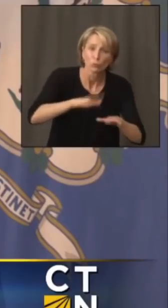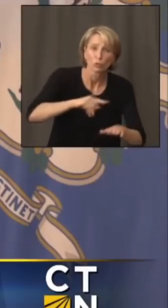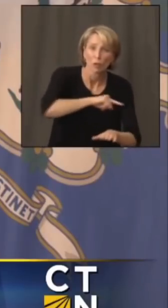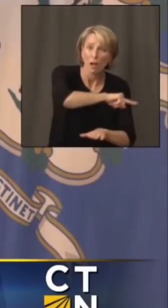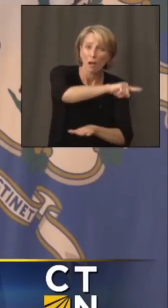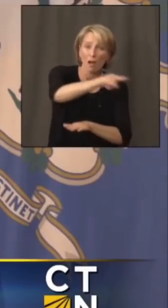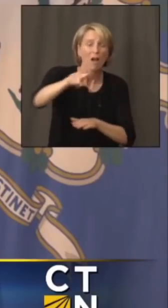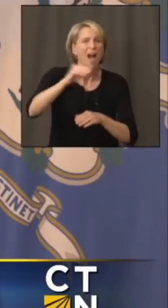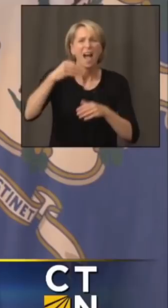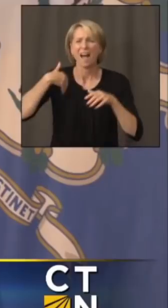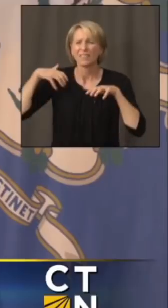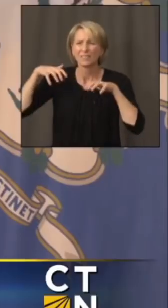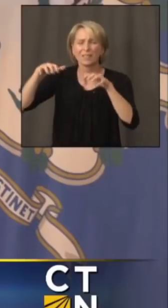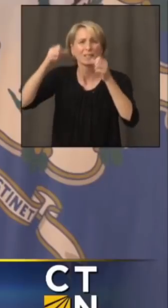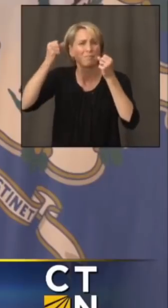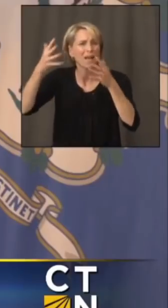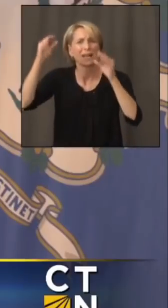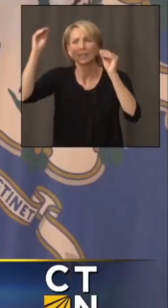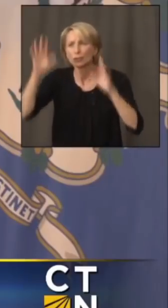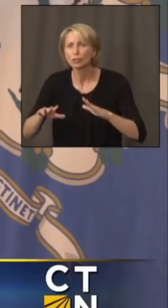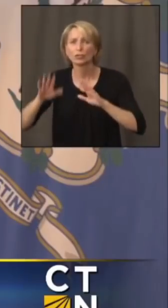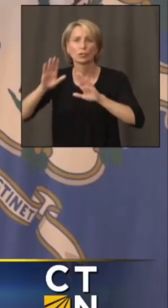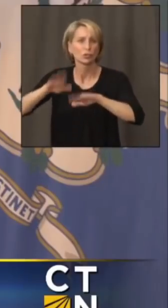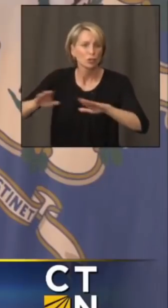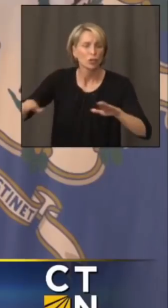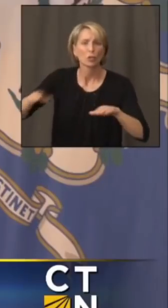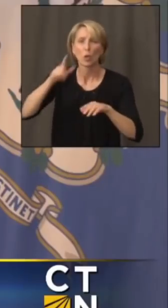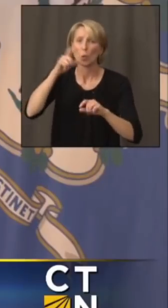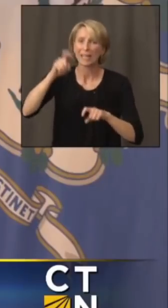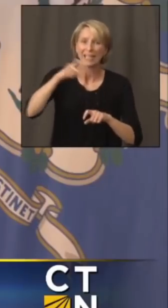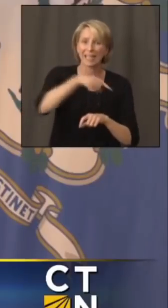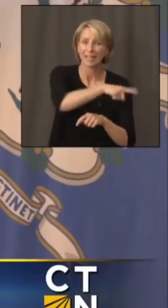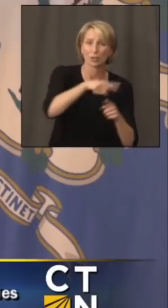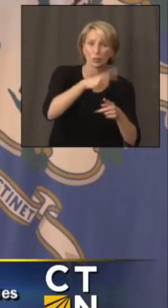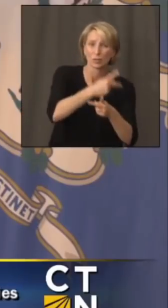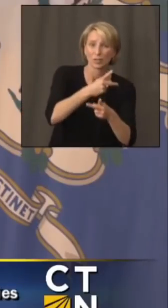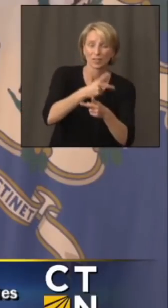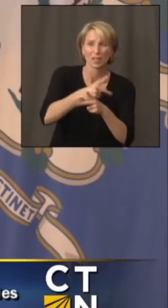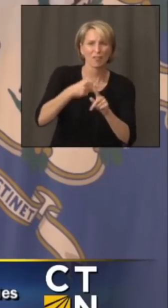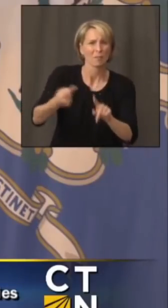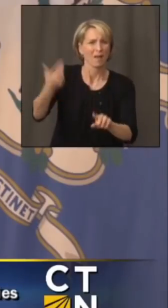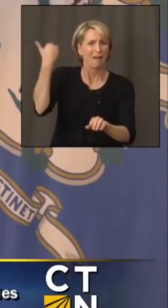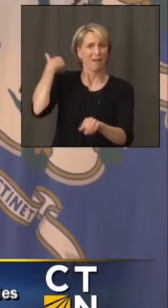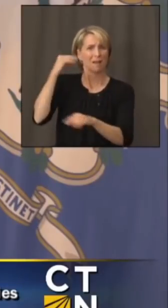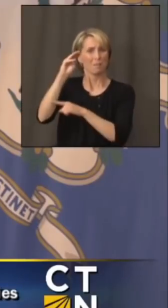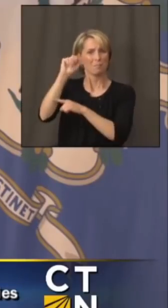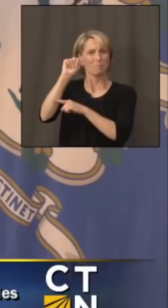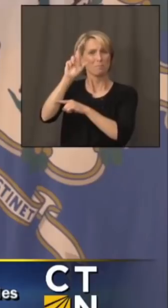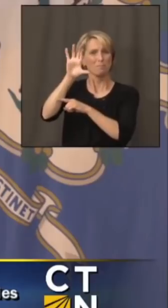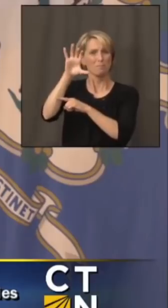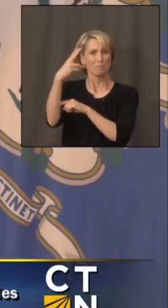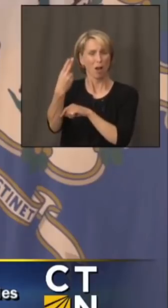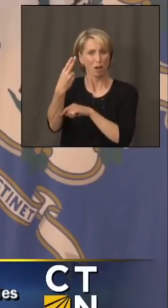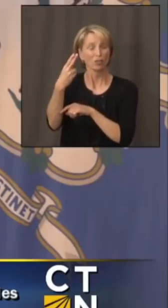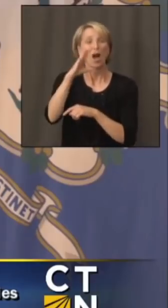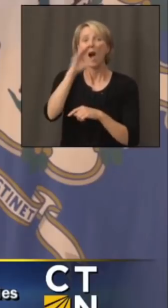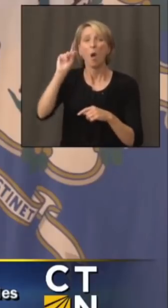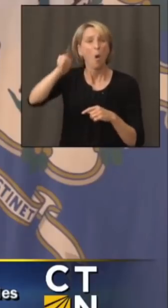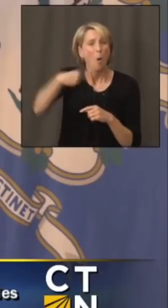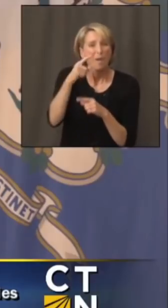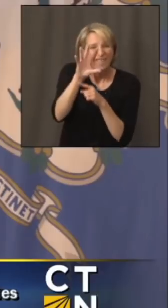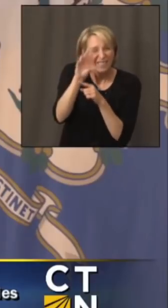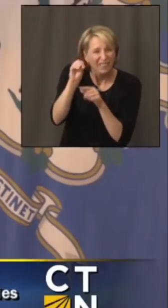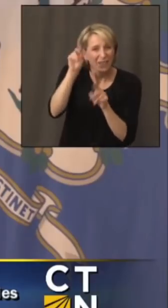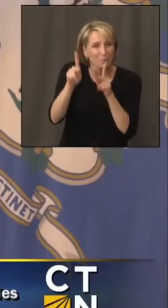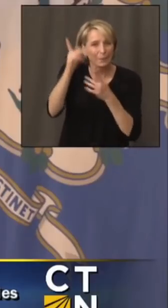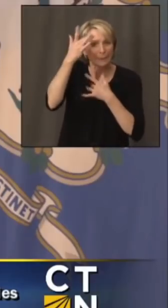as teachers there for the child care, going back to March, I think it is, and 50 infections. So as Beth